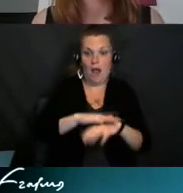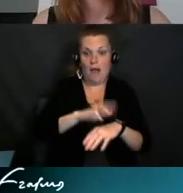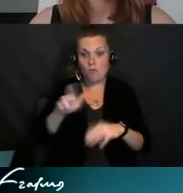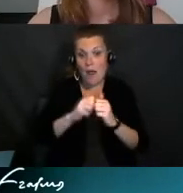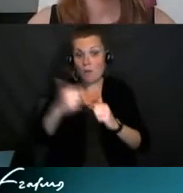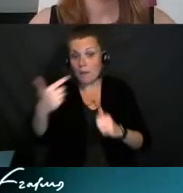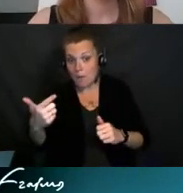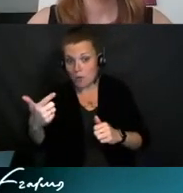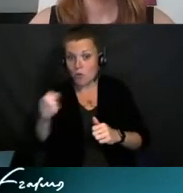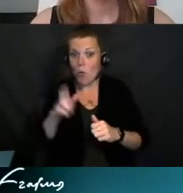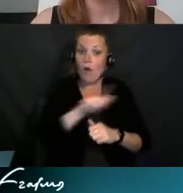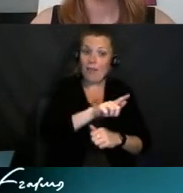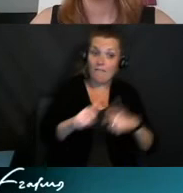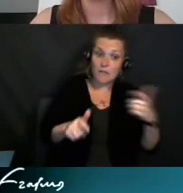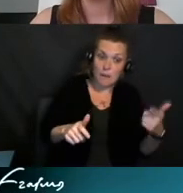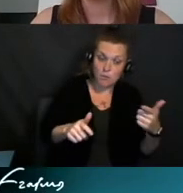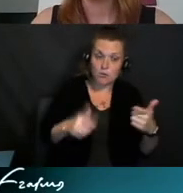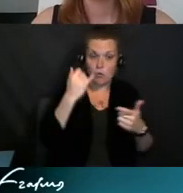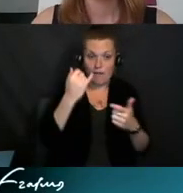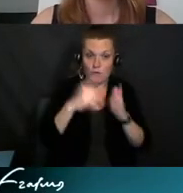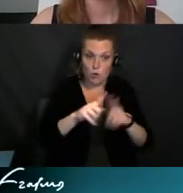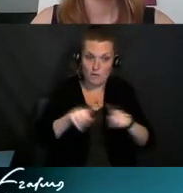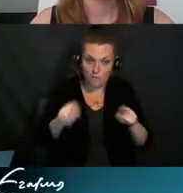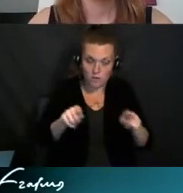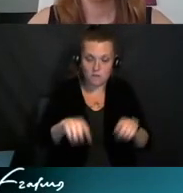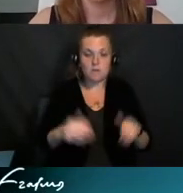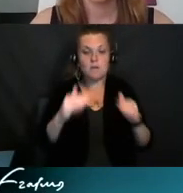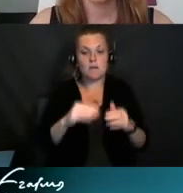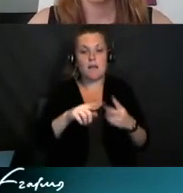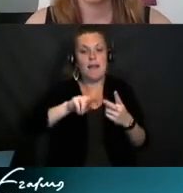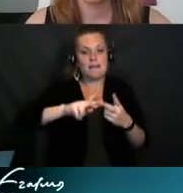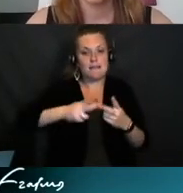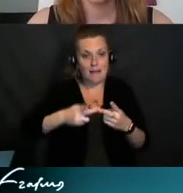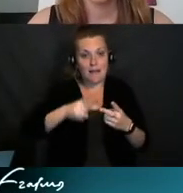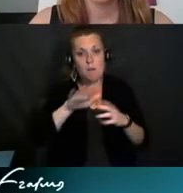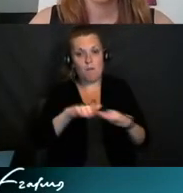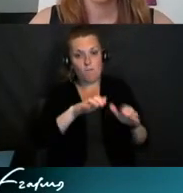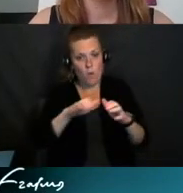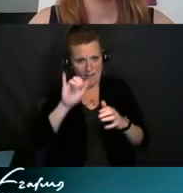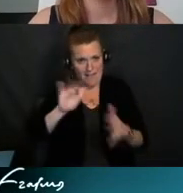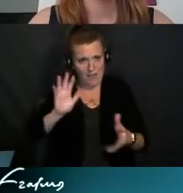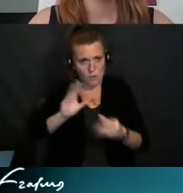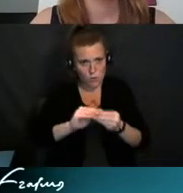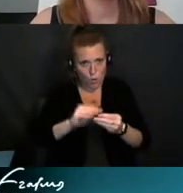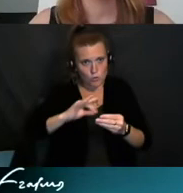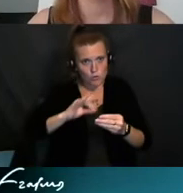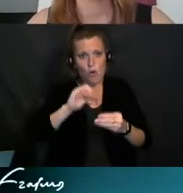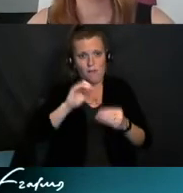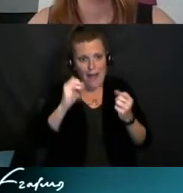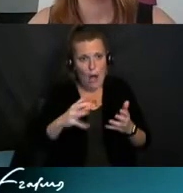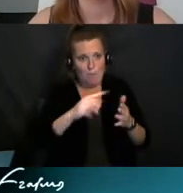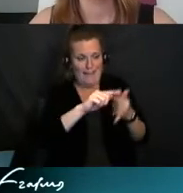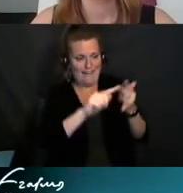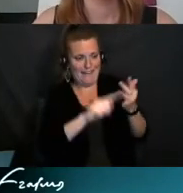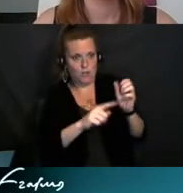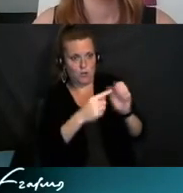number 2. And secondly, whether the performance is just a total score of how many postures are correctly